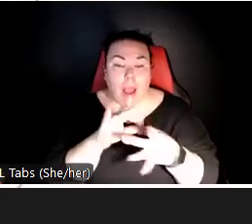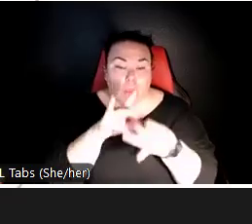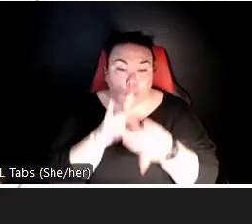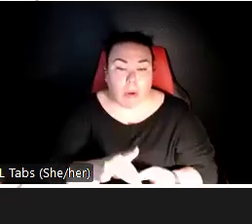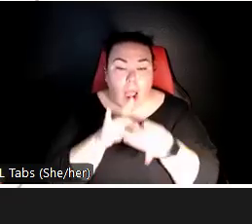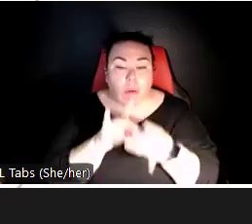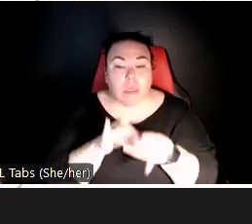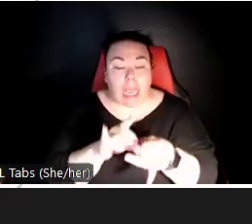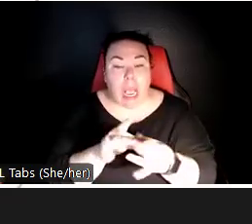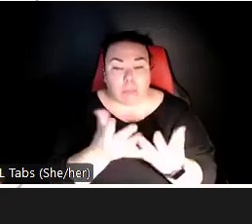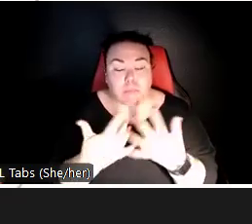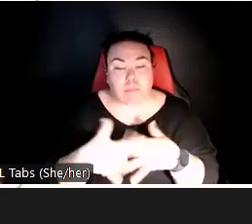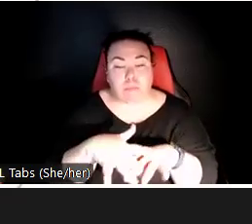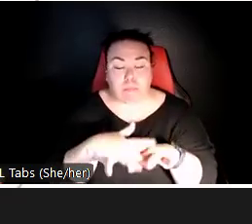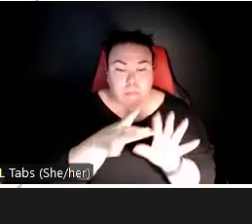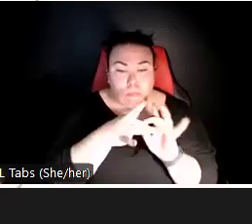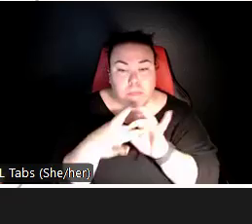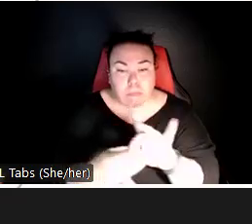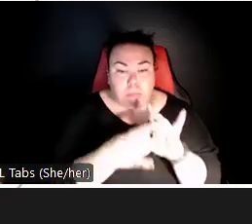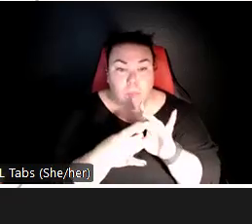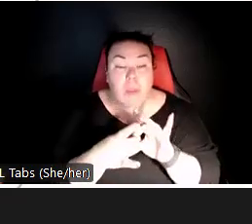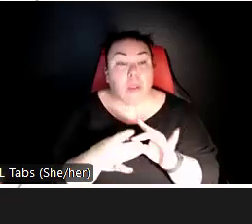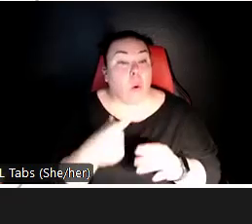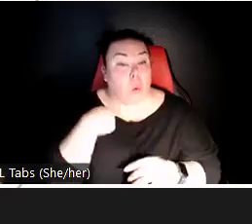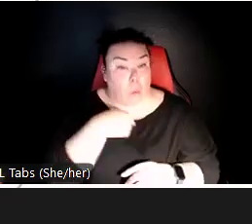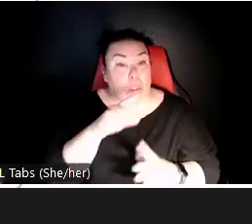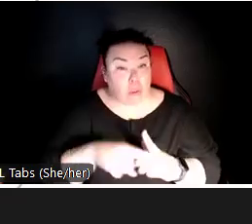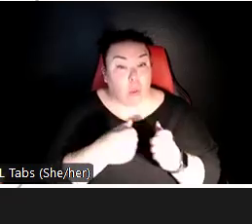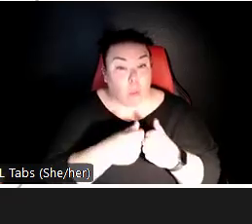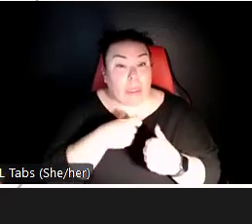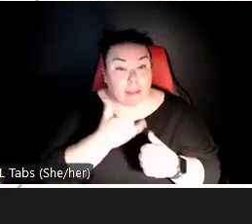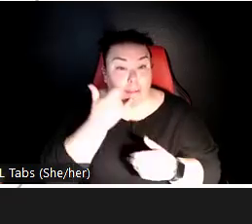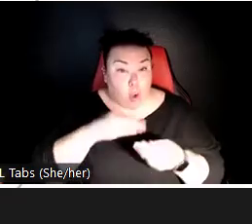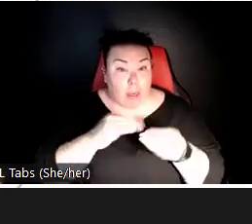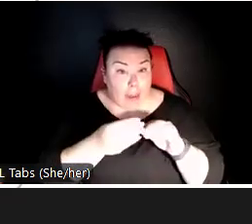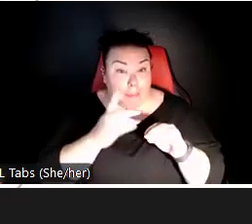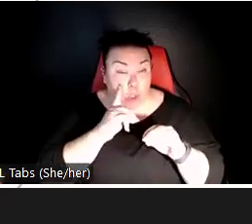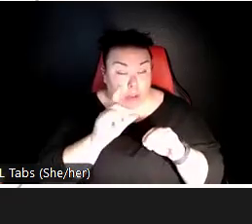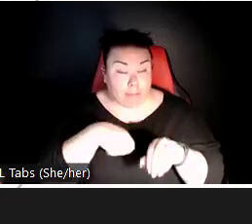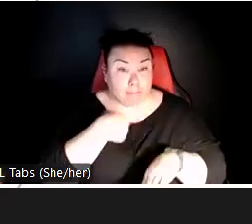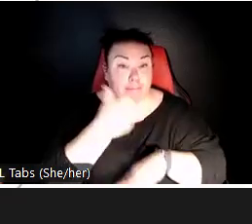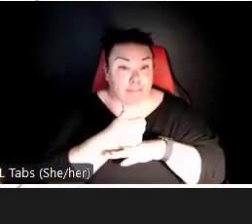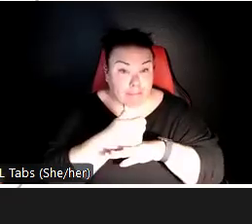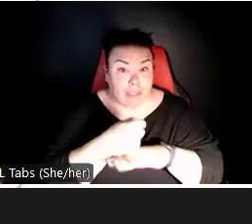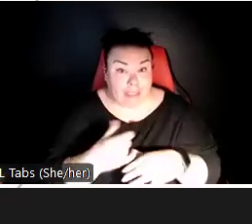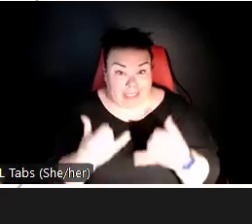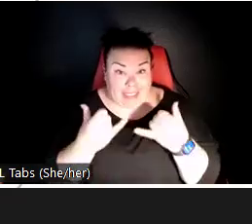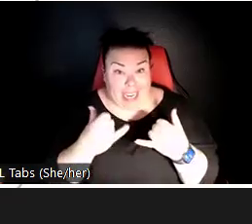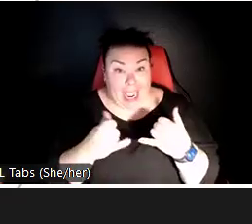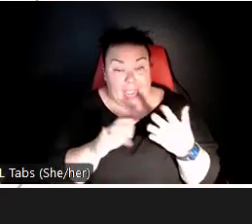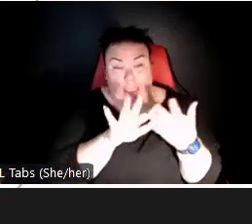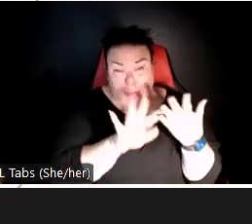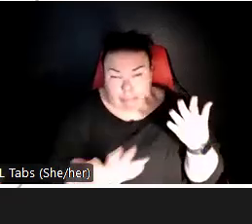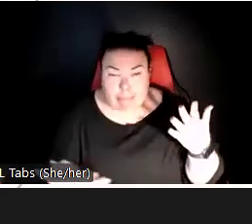Today, I said that we started with the hotline, and this is who we are today. Our services are